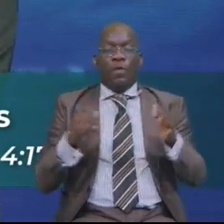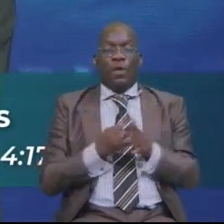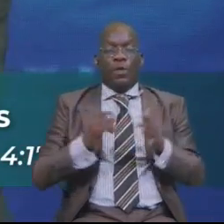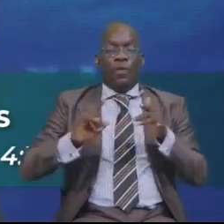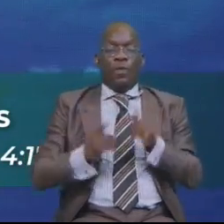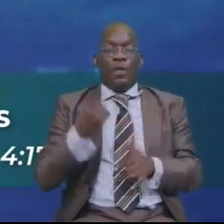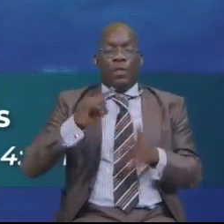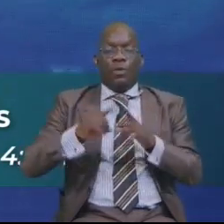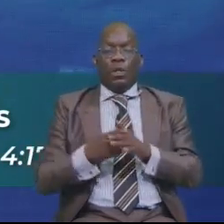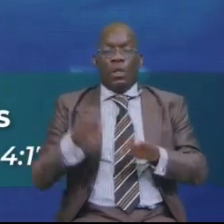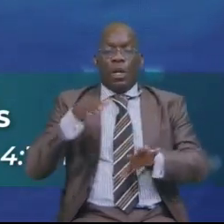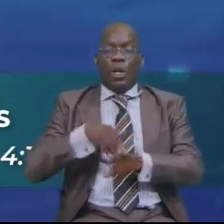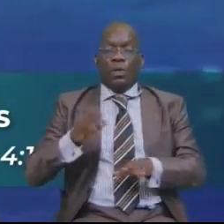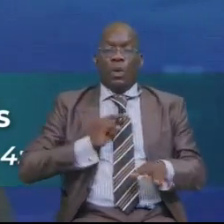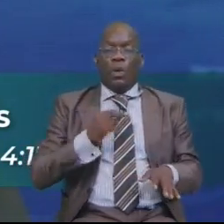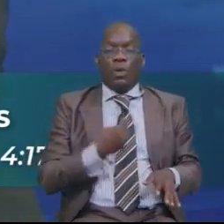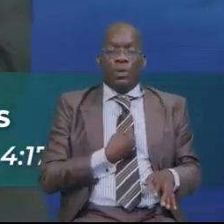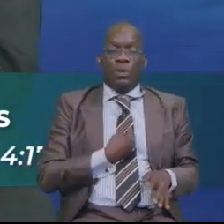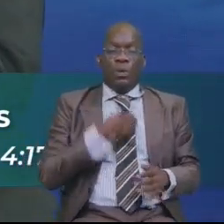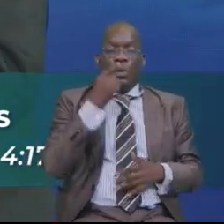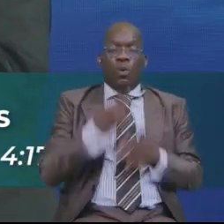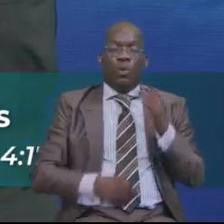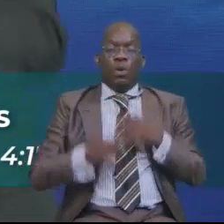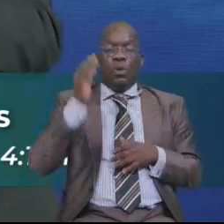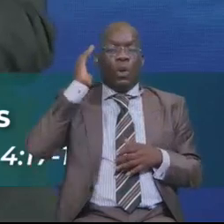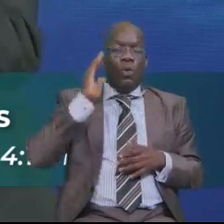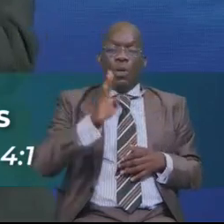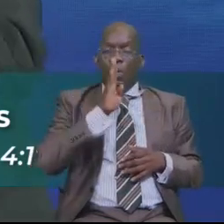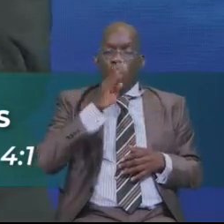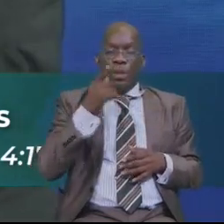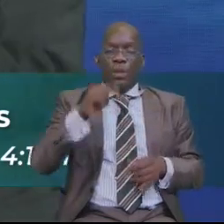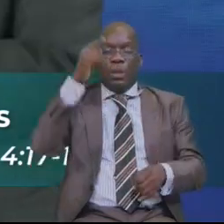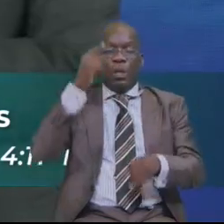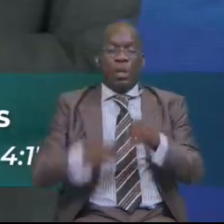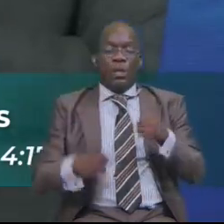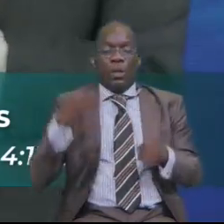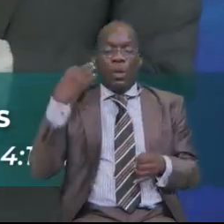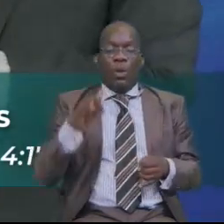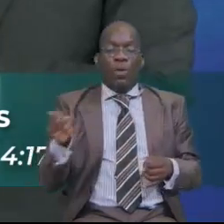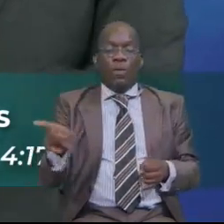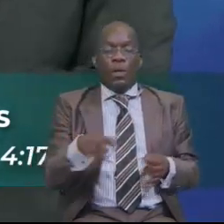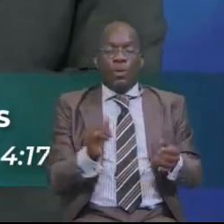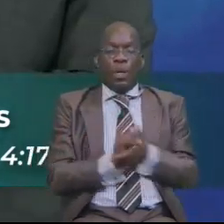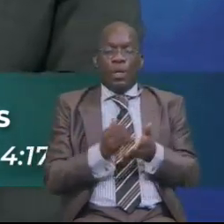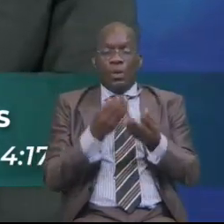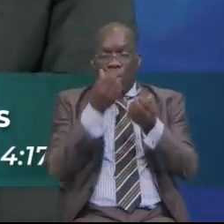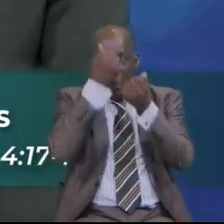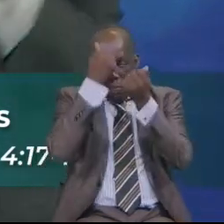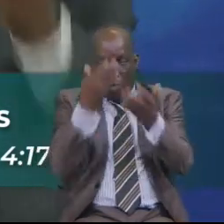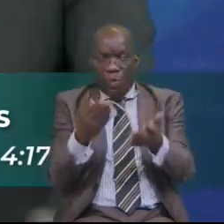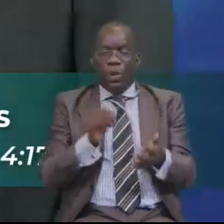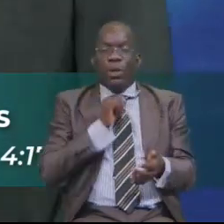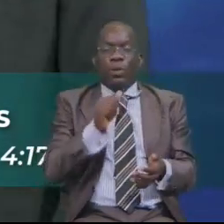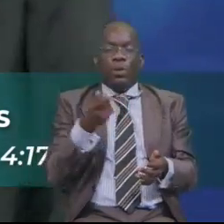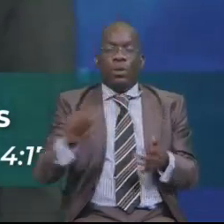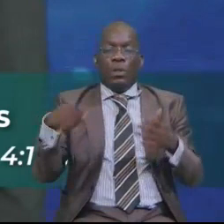begin at us, what shall be the end of them that obey not the